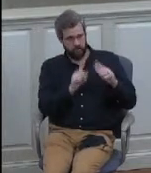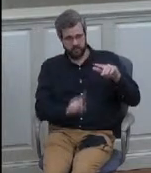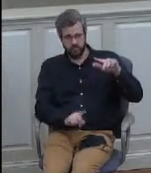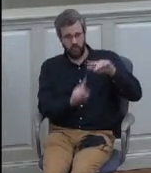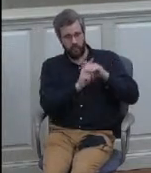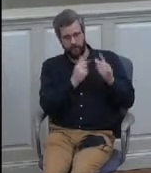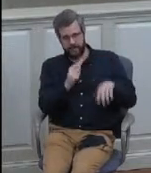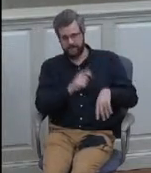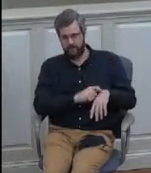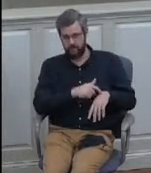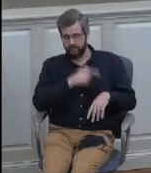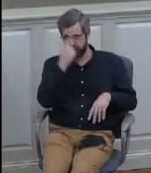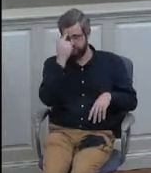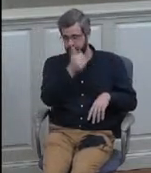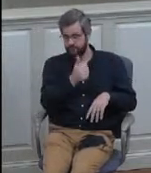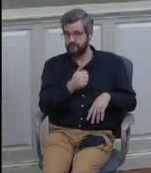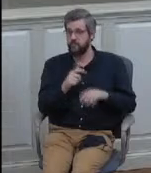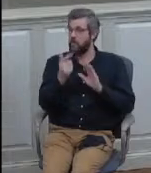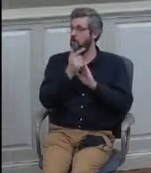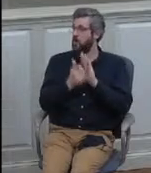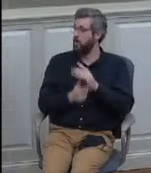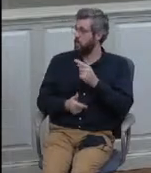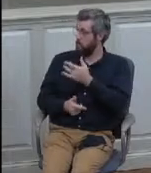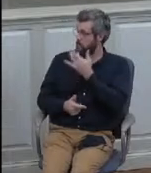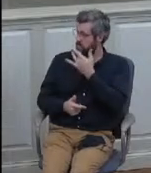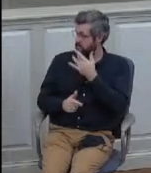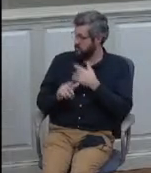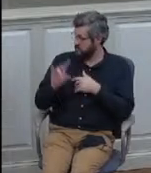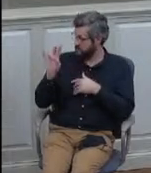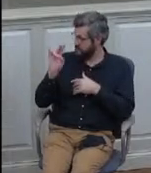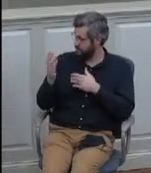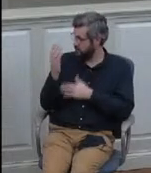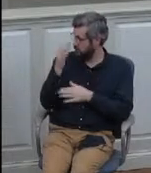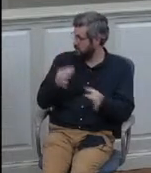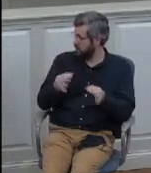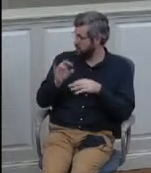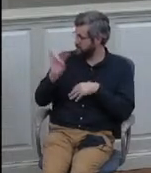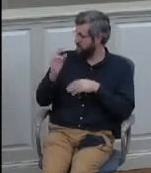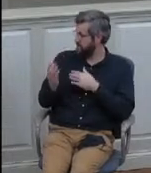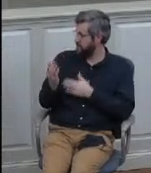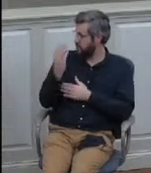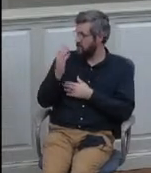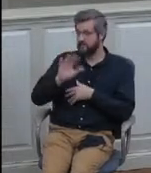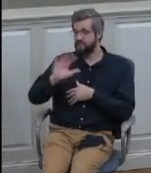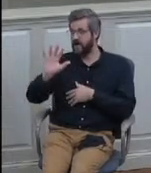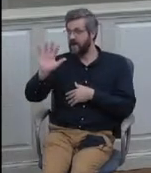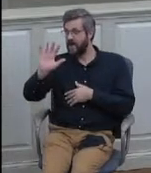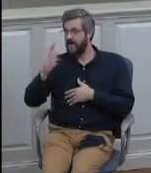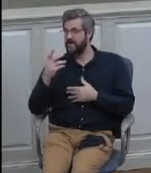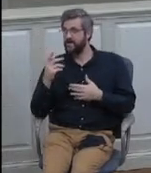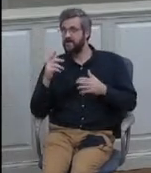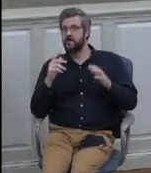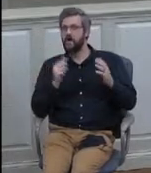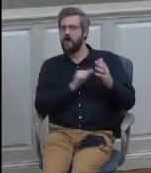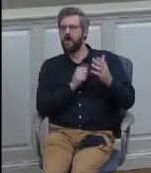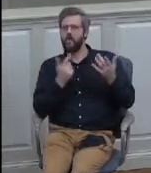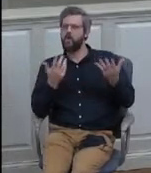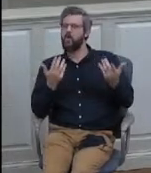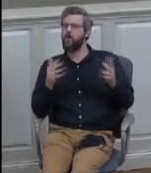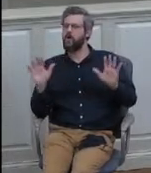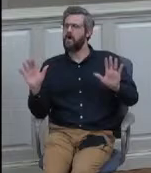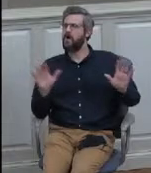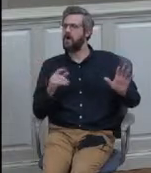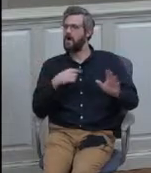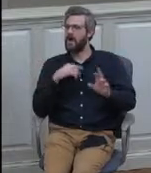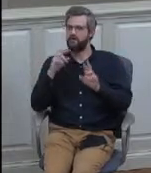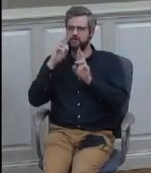up whenever you want. Commissioner Atkins, did you prefer 7 a.m.? Is that what you prefer? You want to bump that up an hour? Wait. See, that's why I have so much